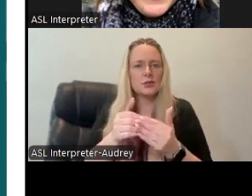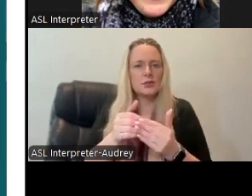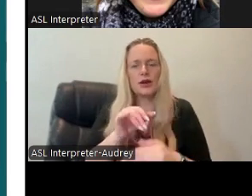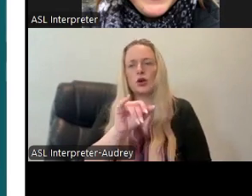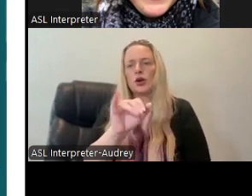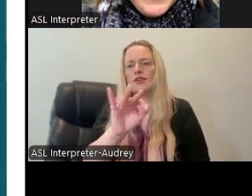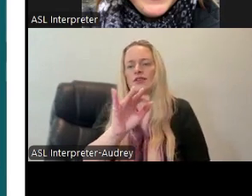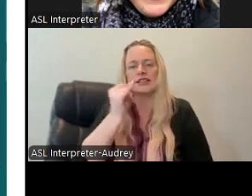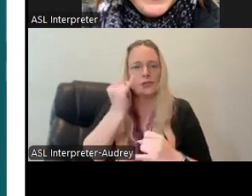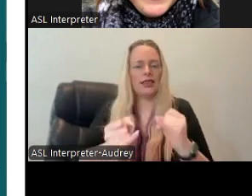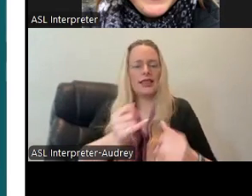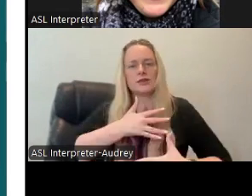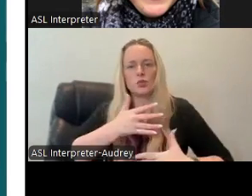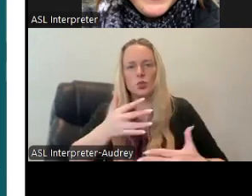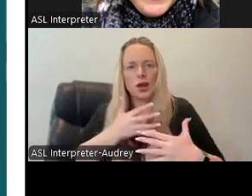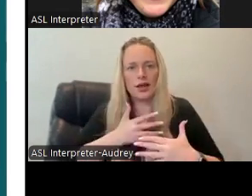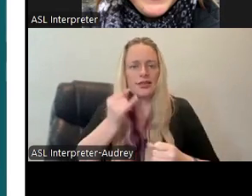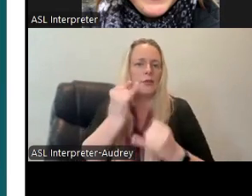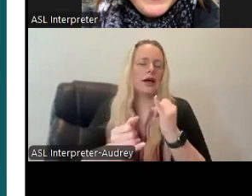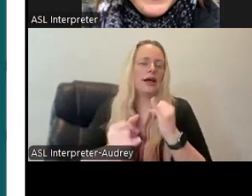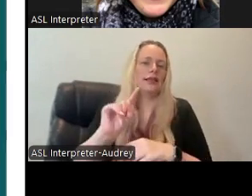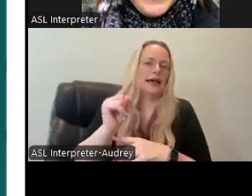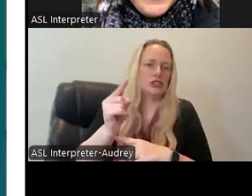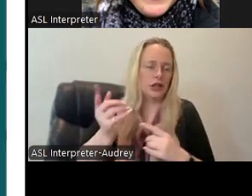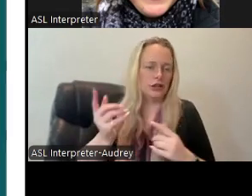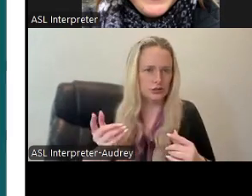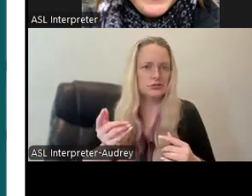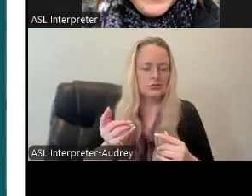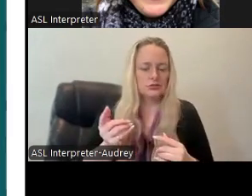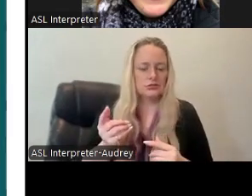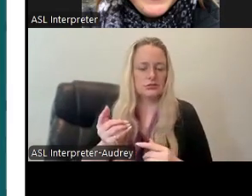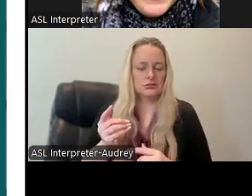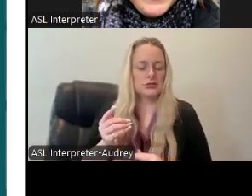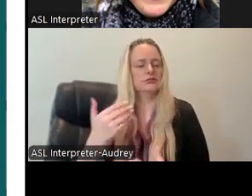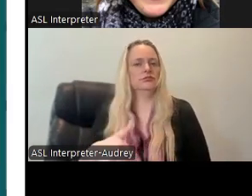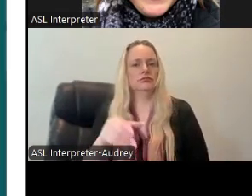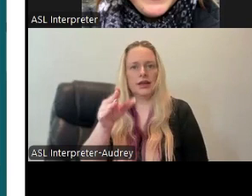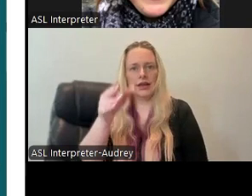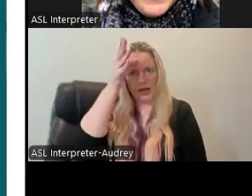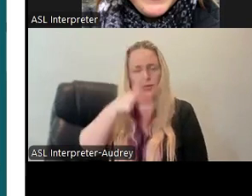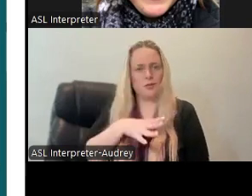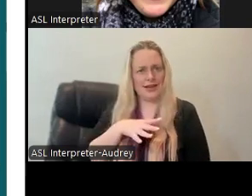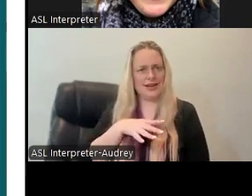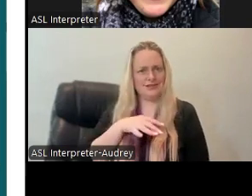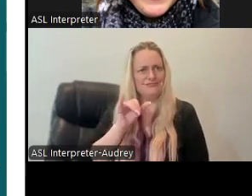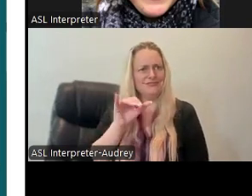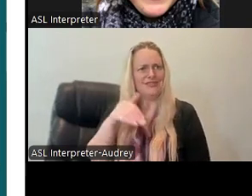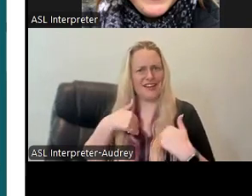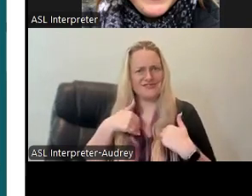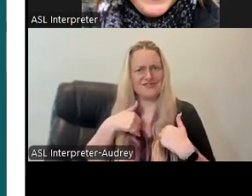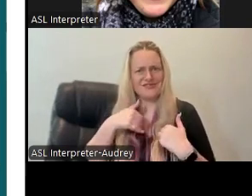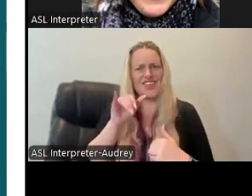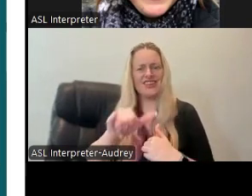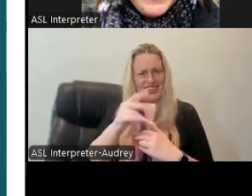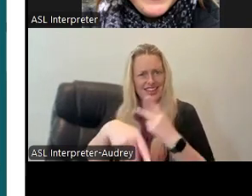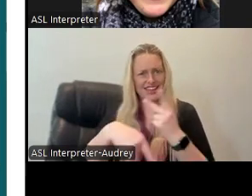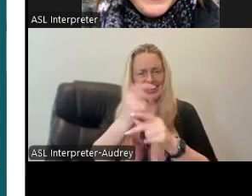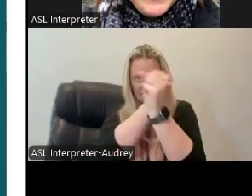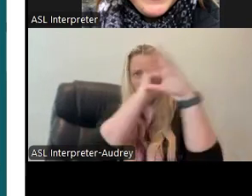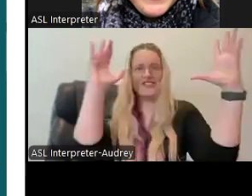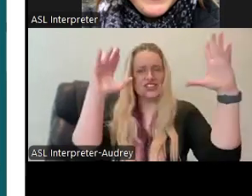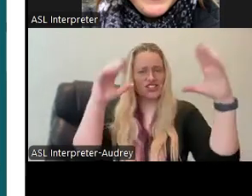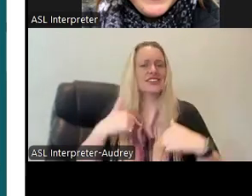breath and my last dollar. And a man with that vision, I believe in